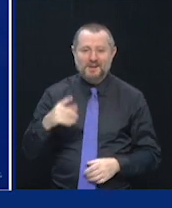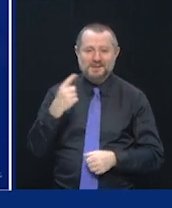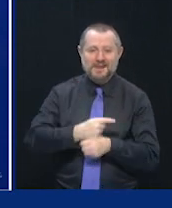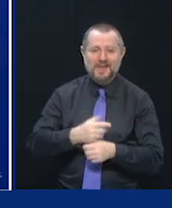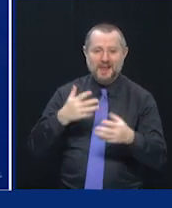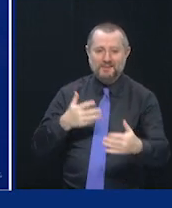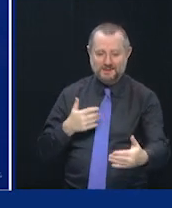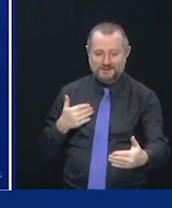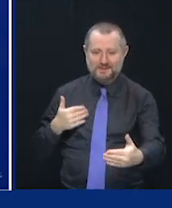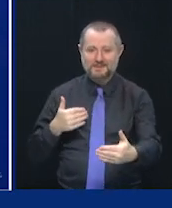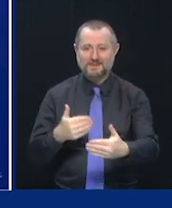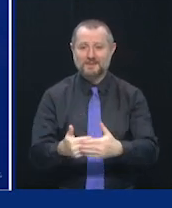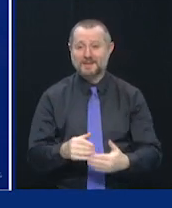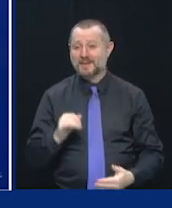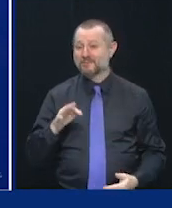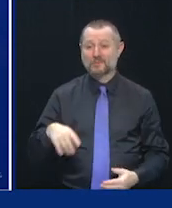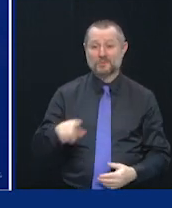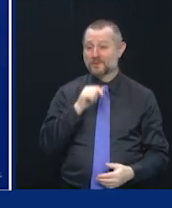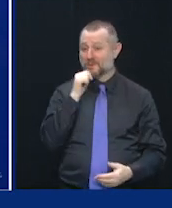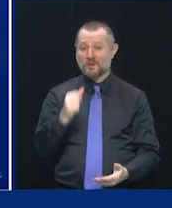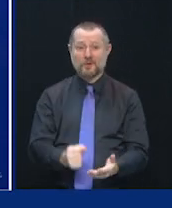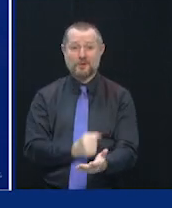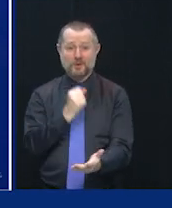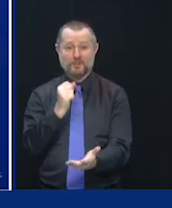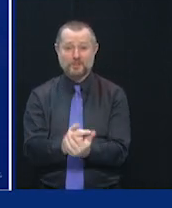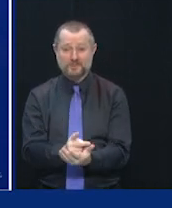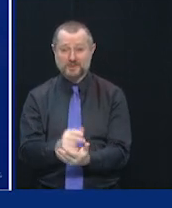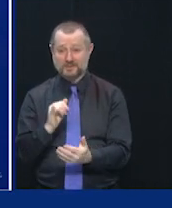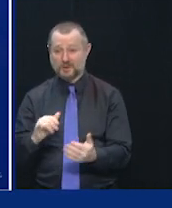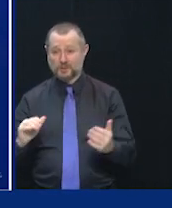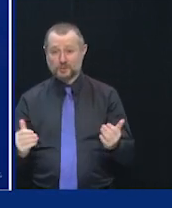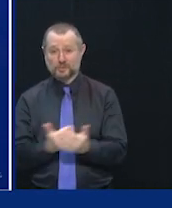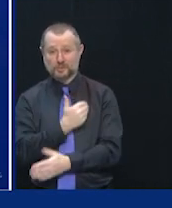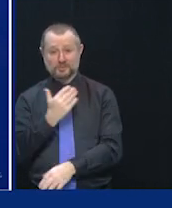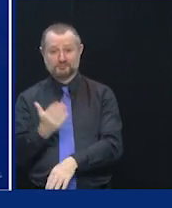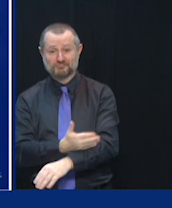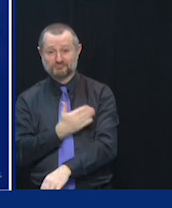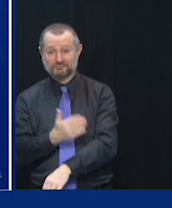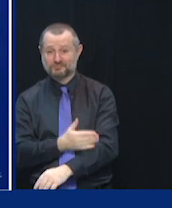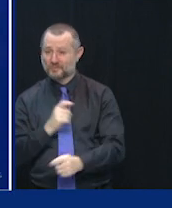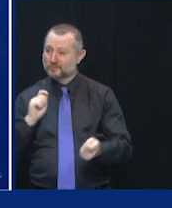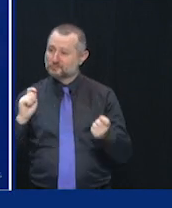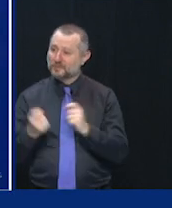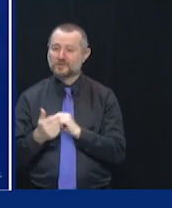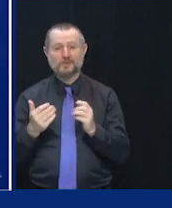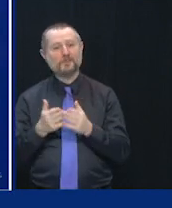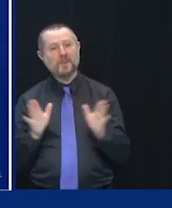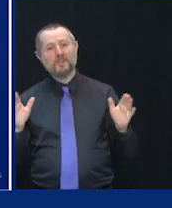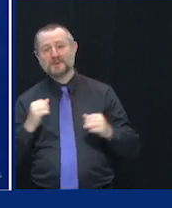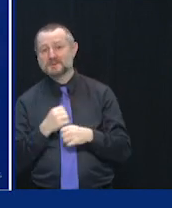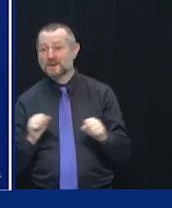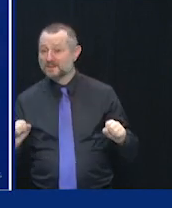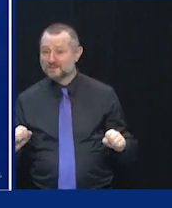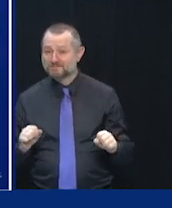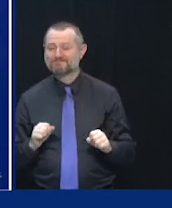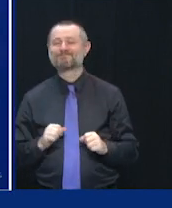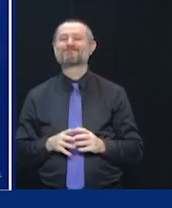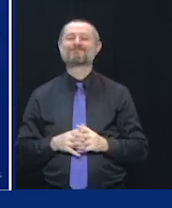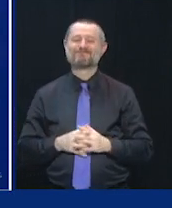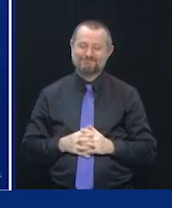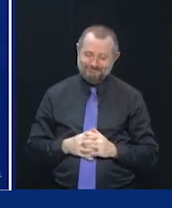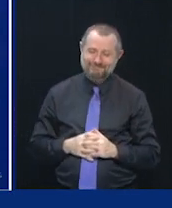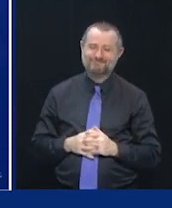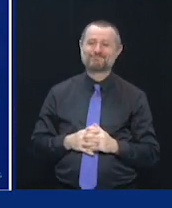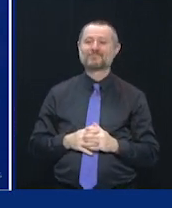a passed public safety reform plan passed by the legislative body, signed by